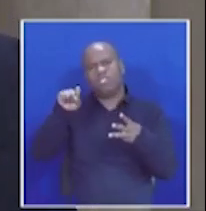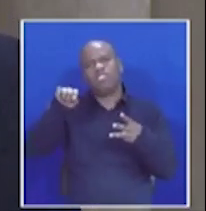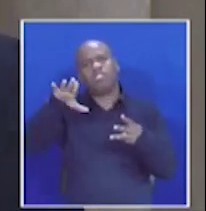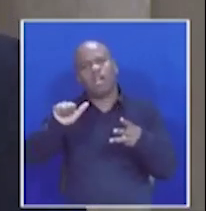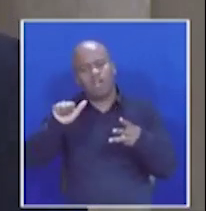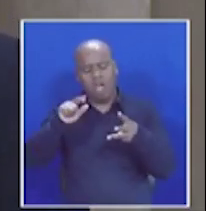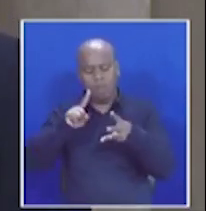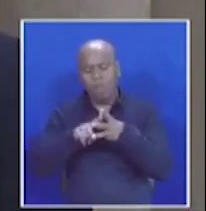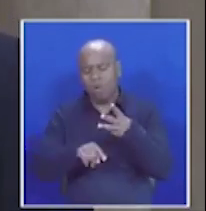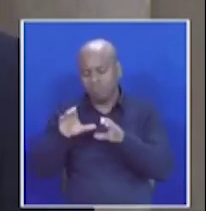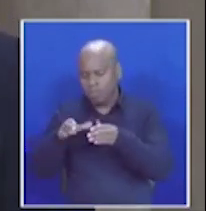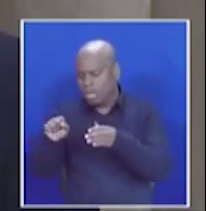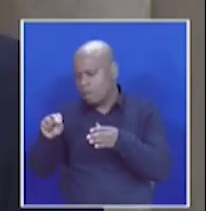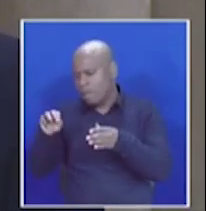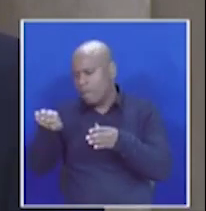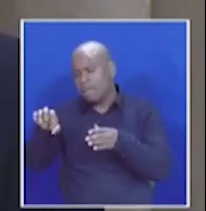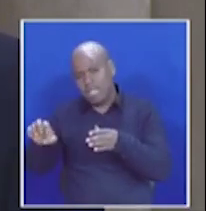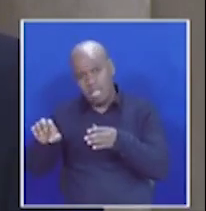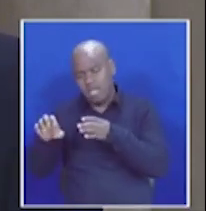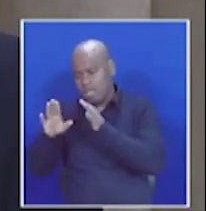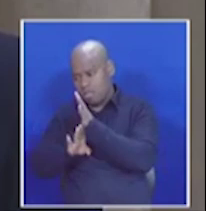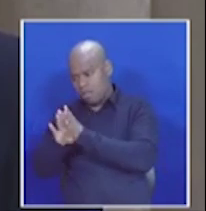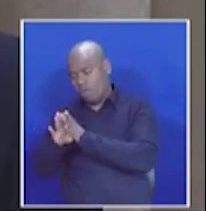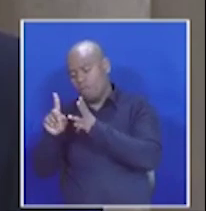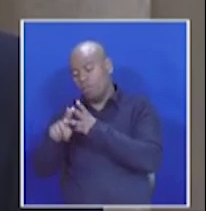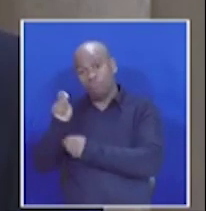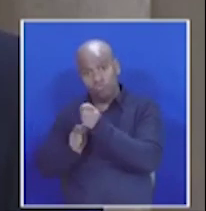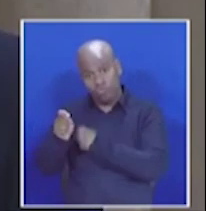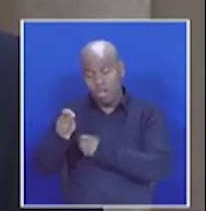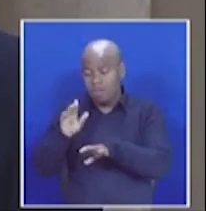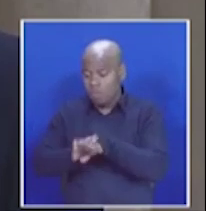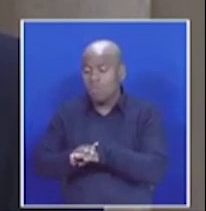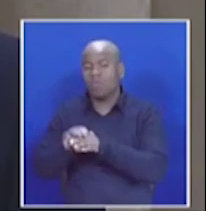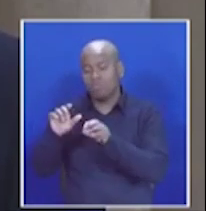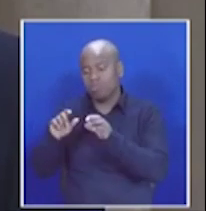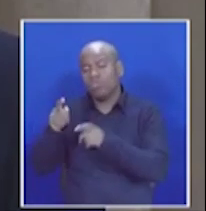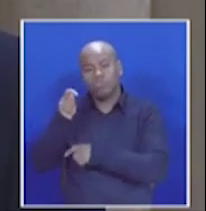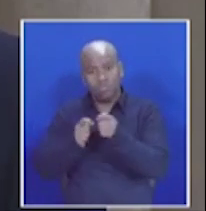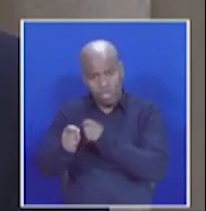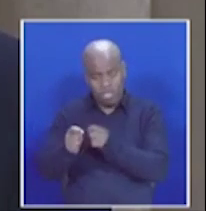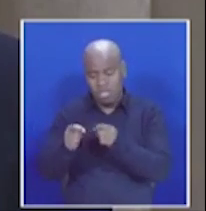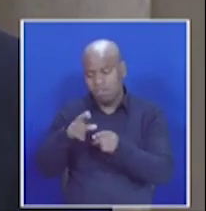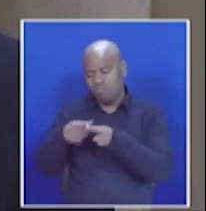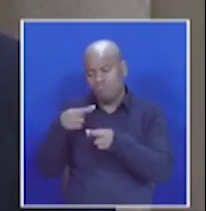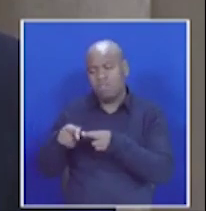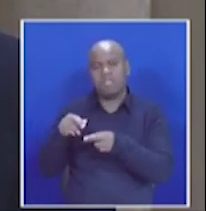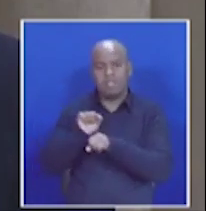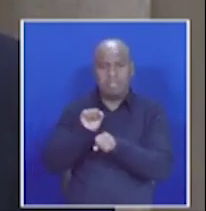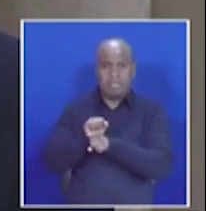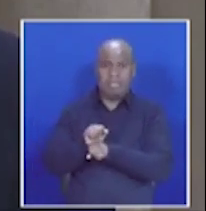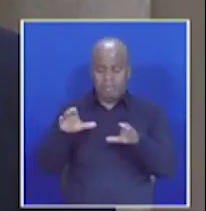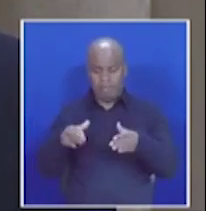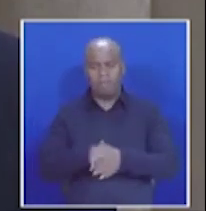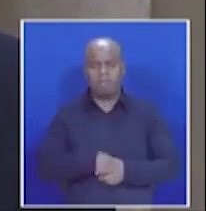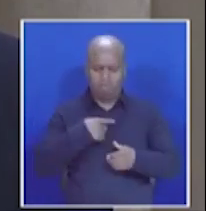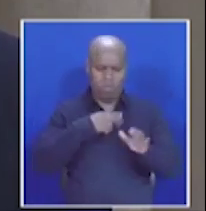on SMME development as well as trades in the wholesale and retail sector. And I, as a delegate from